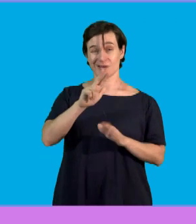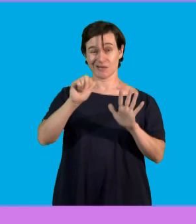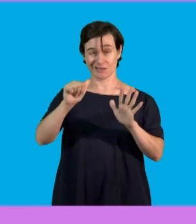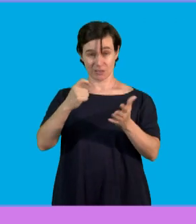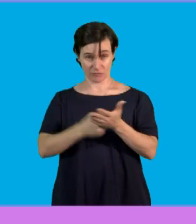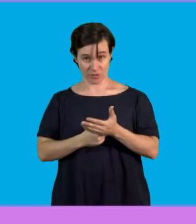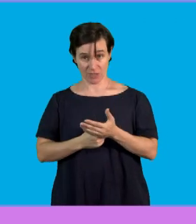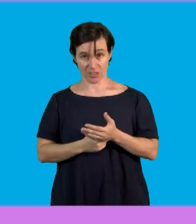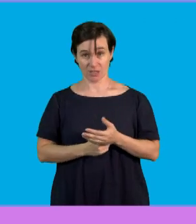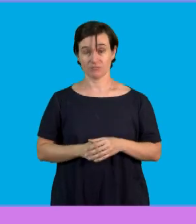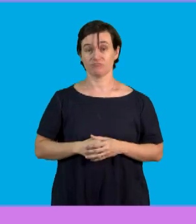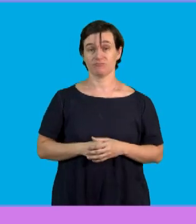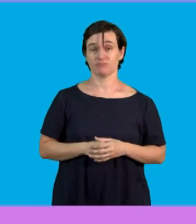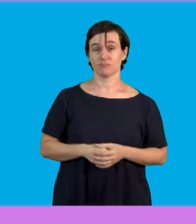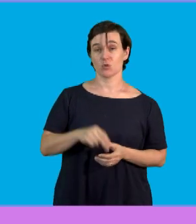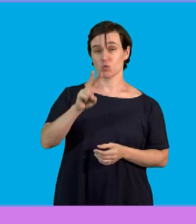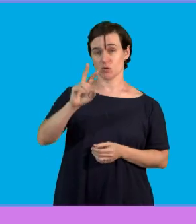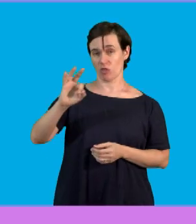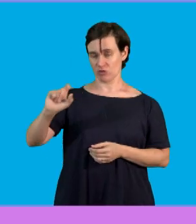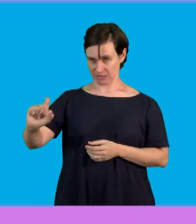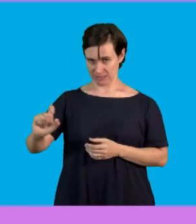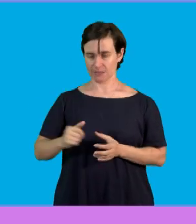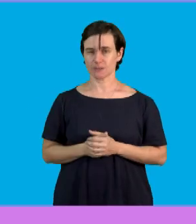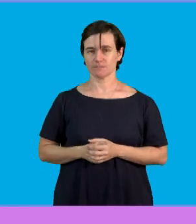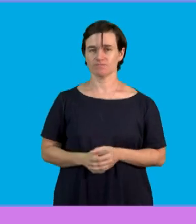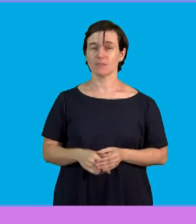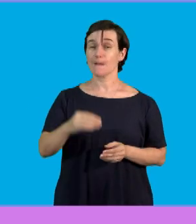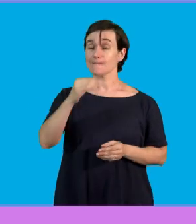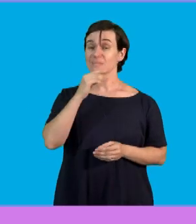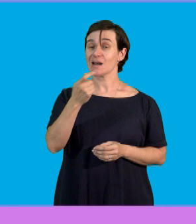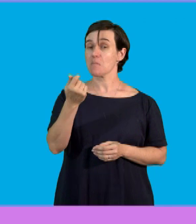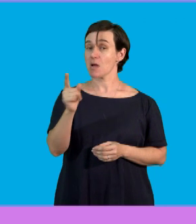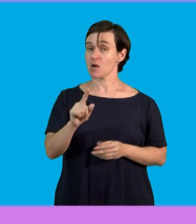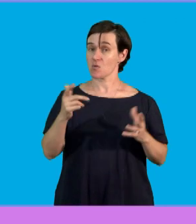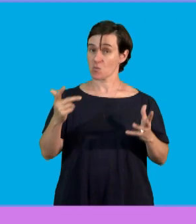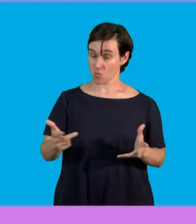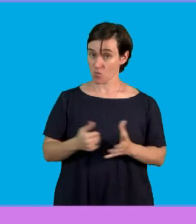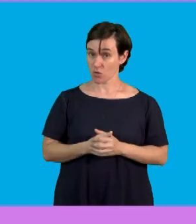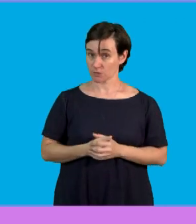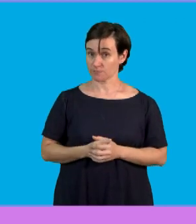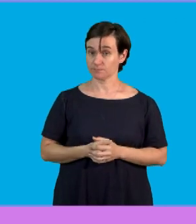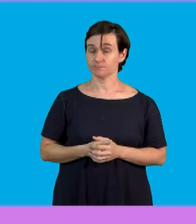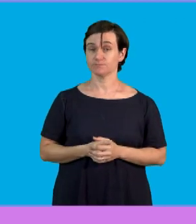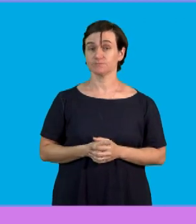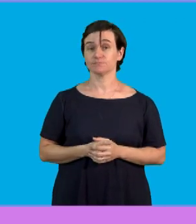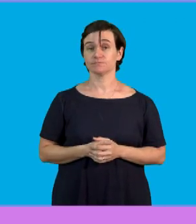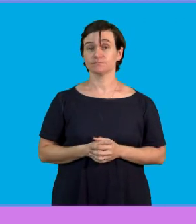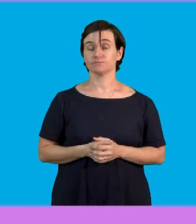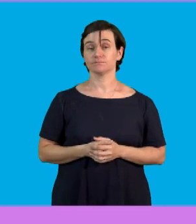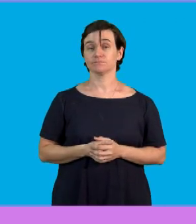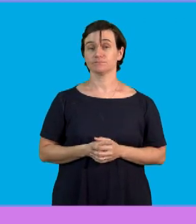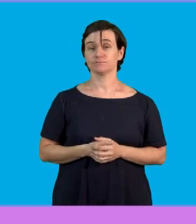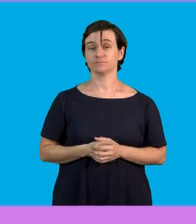22,186 rand 23 cents. So this will give us a difference